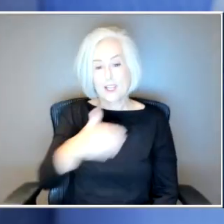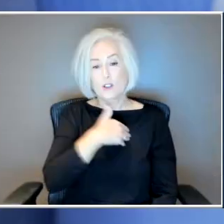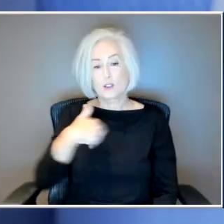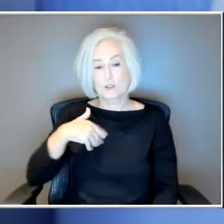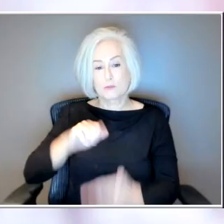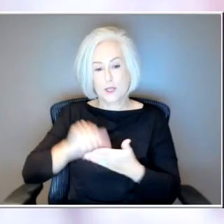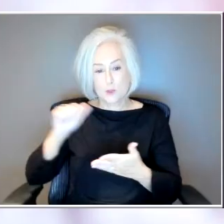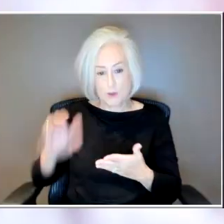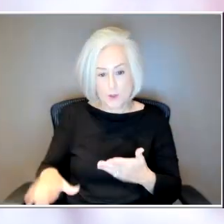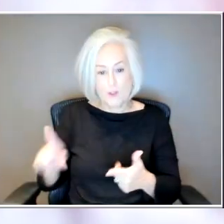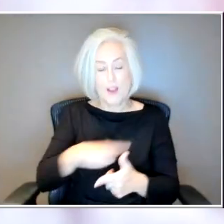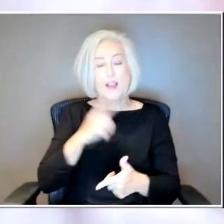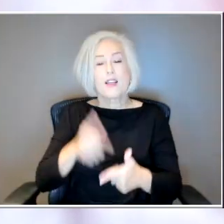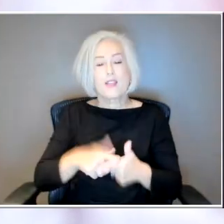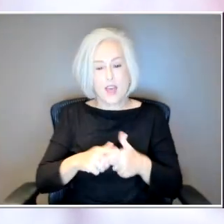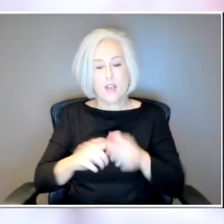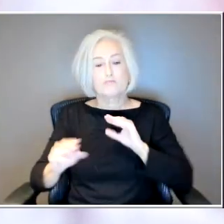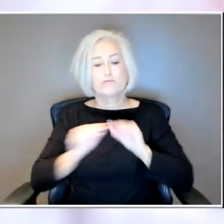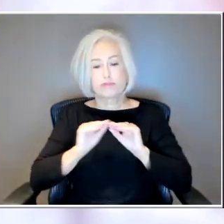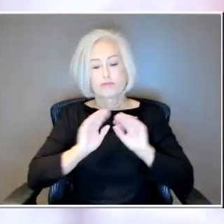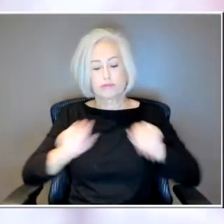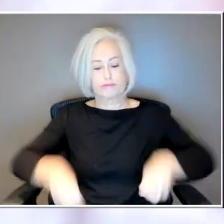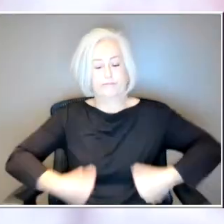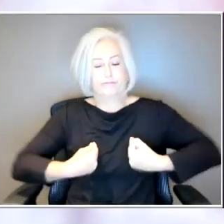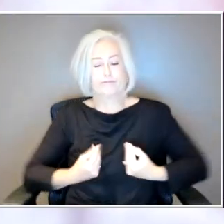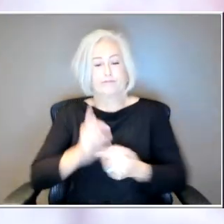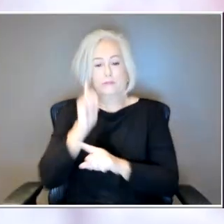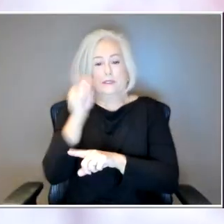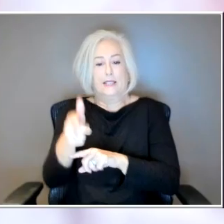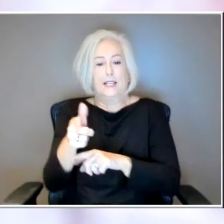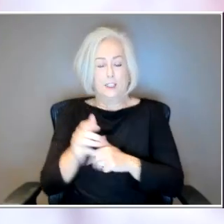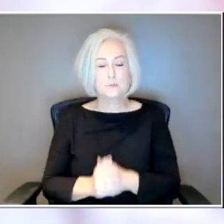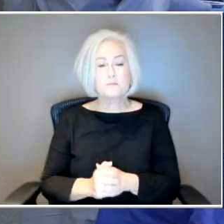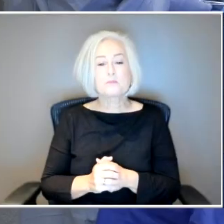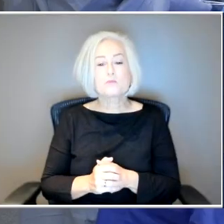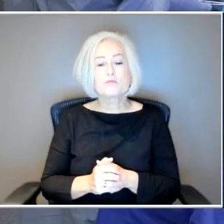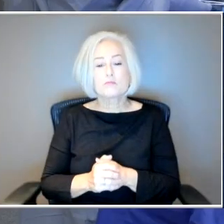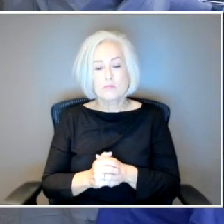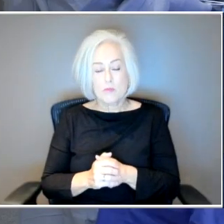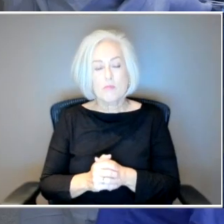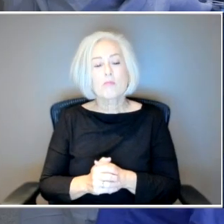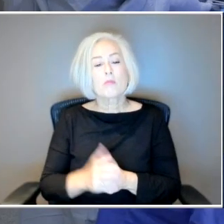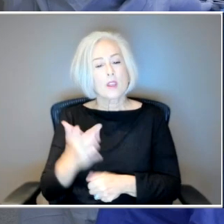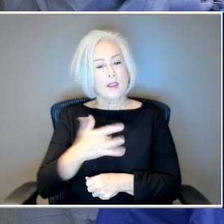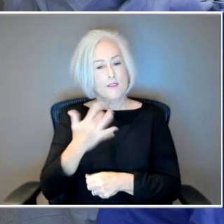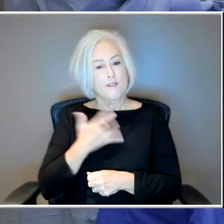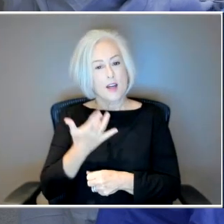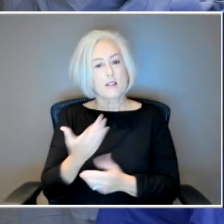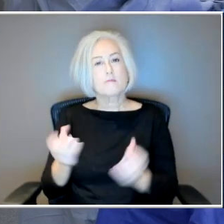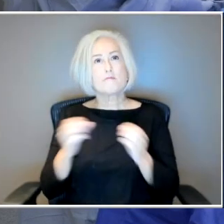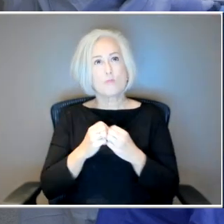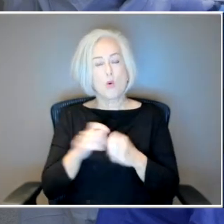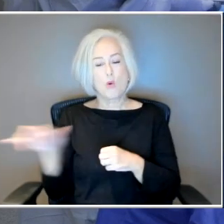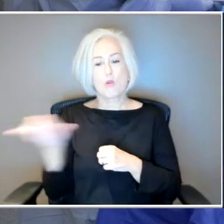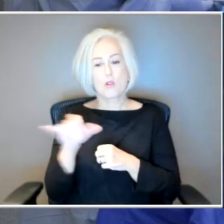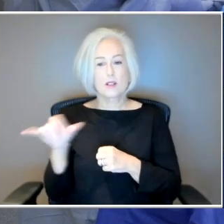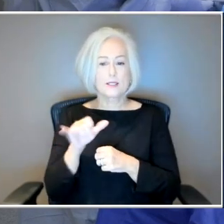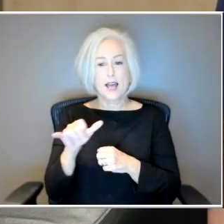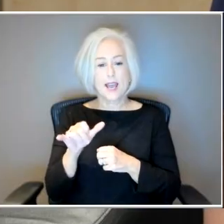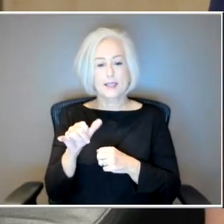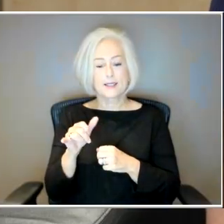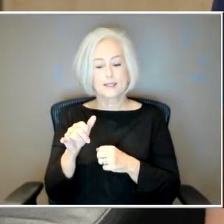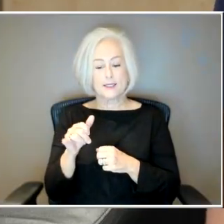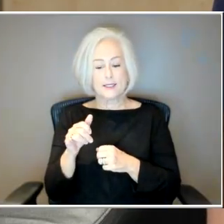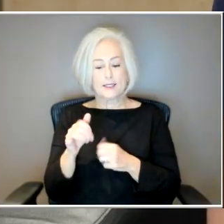moving forward with peace of mind. It was a pill to swallow in a sense of what you realistically think of your life plan. If I can save